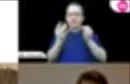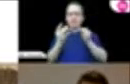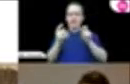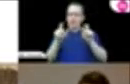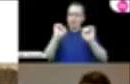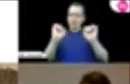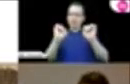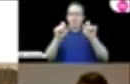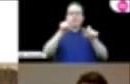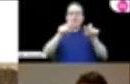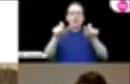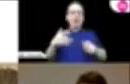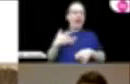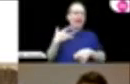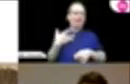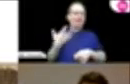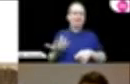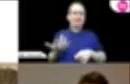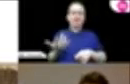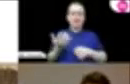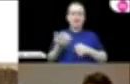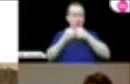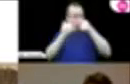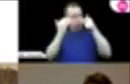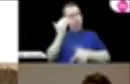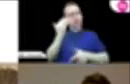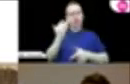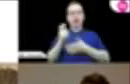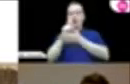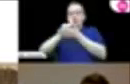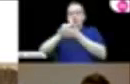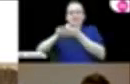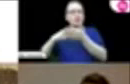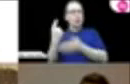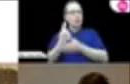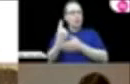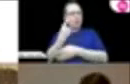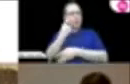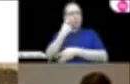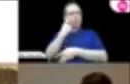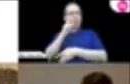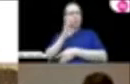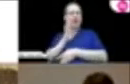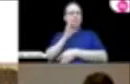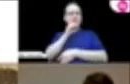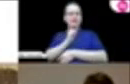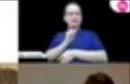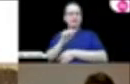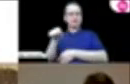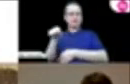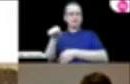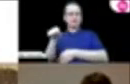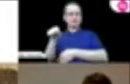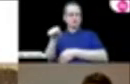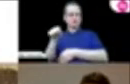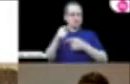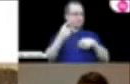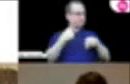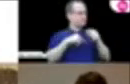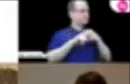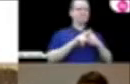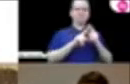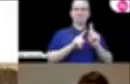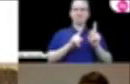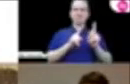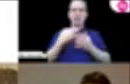evidence that does exist was all written by white men and reveals these white men's views and